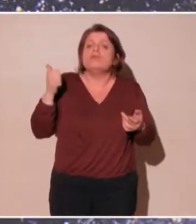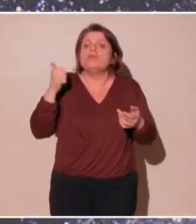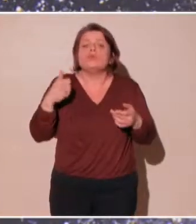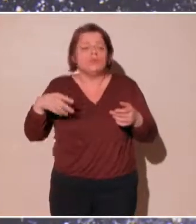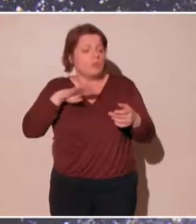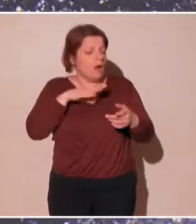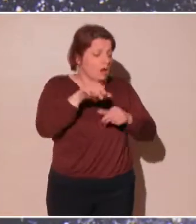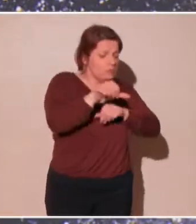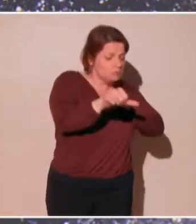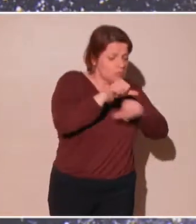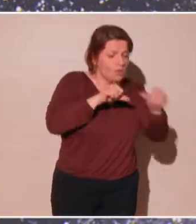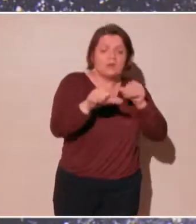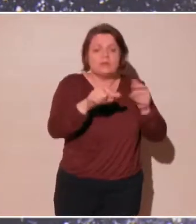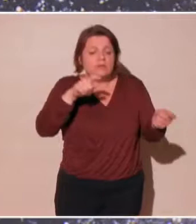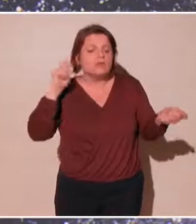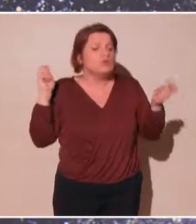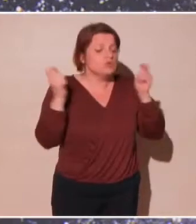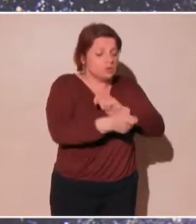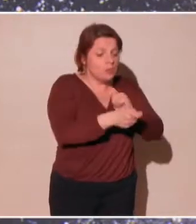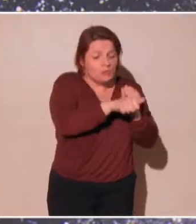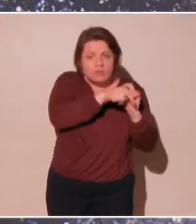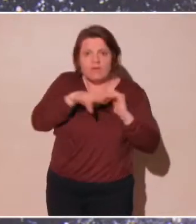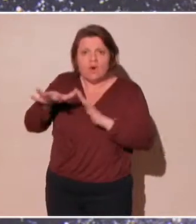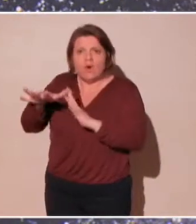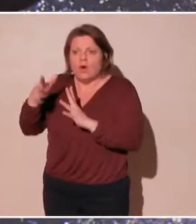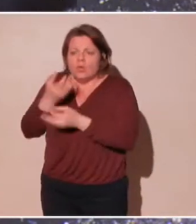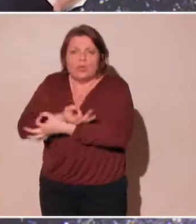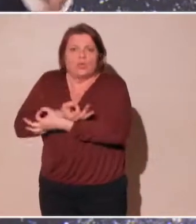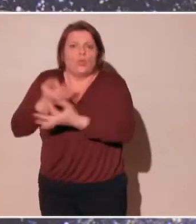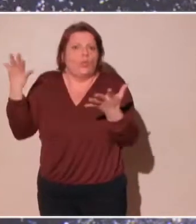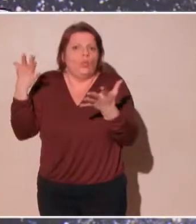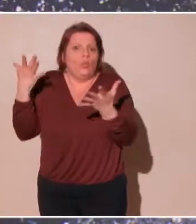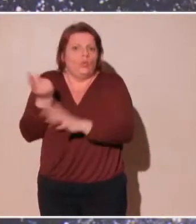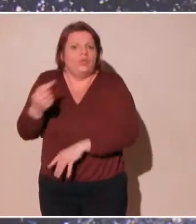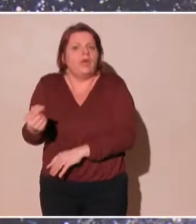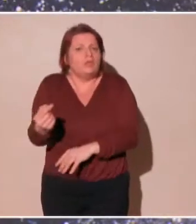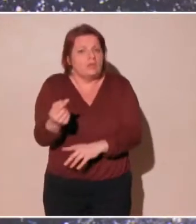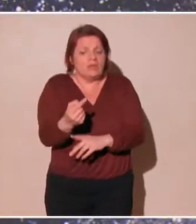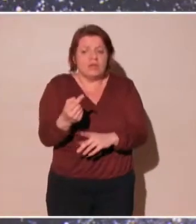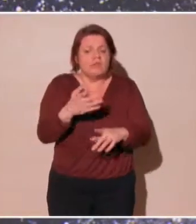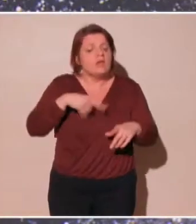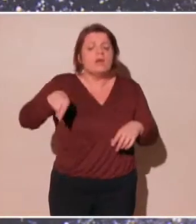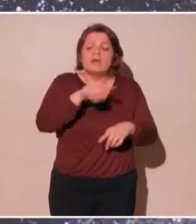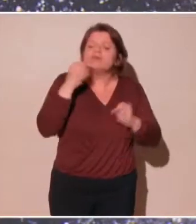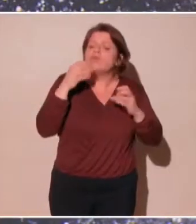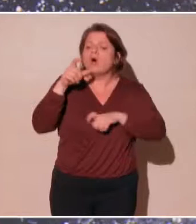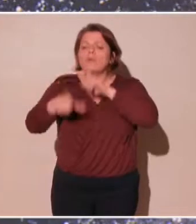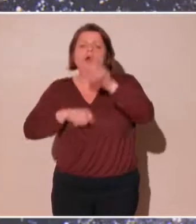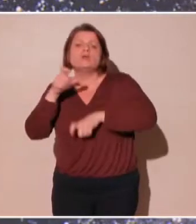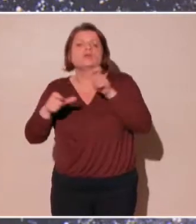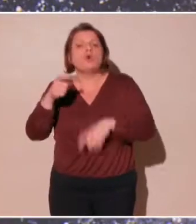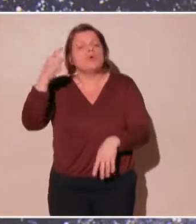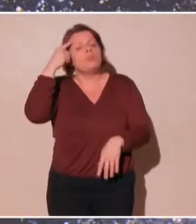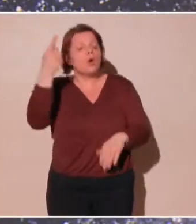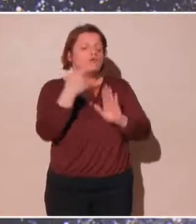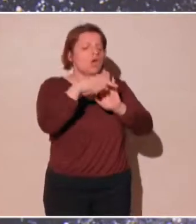continuous examples of excesses of one sort or the other due to these externalities and the